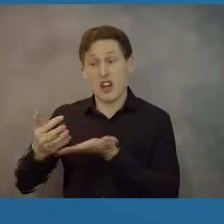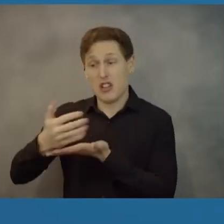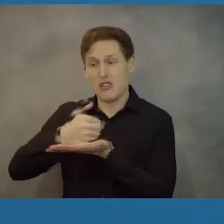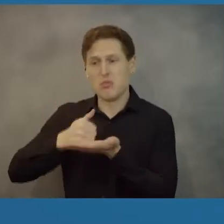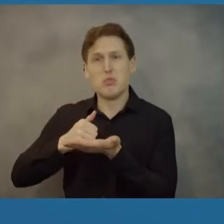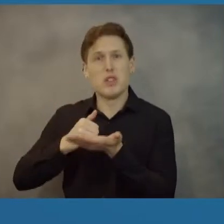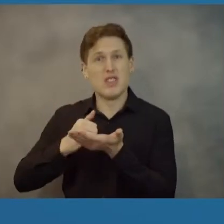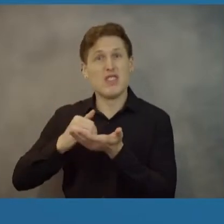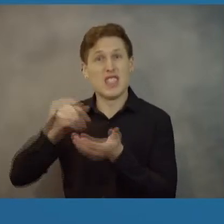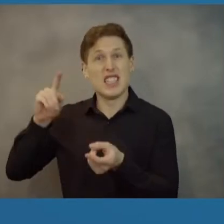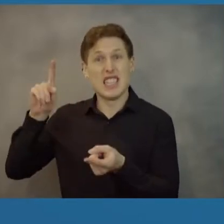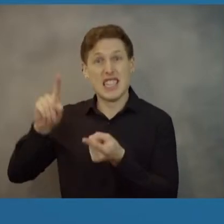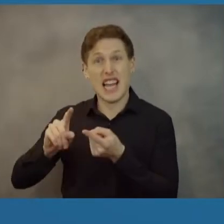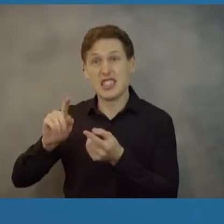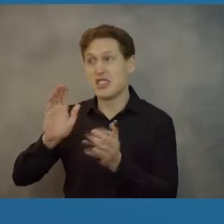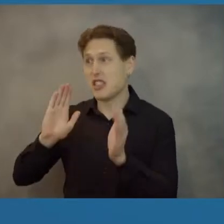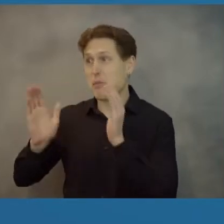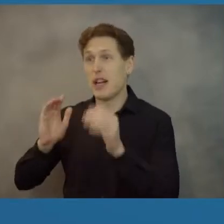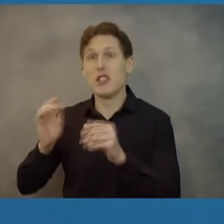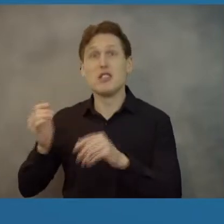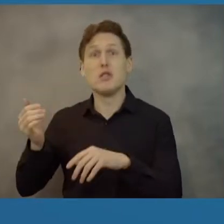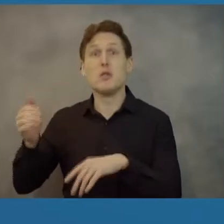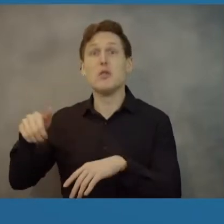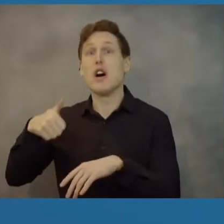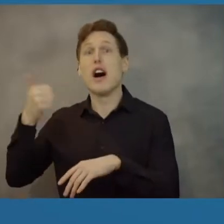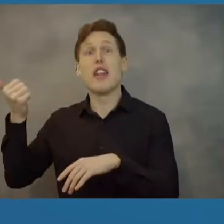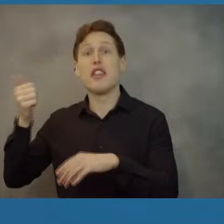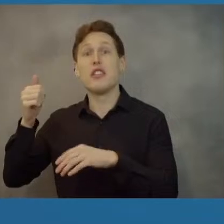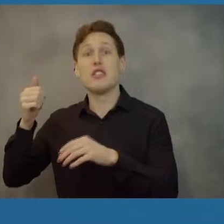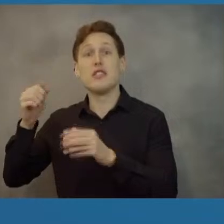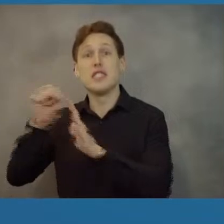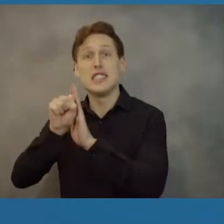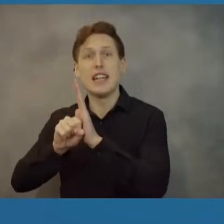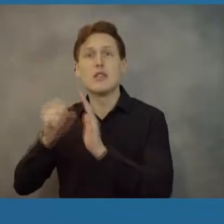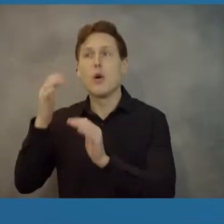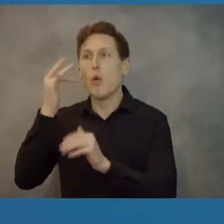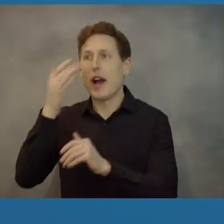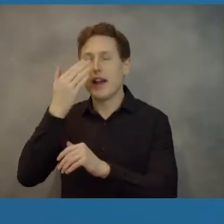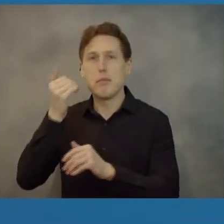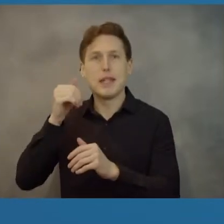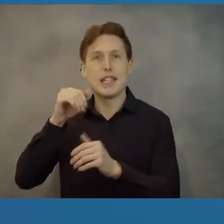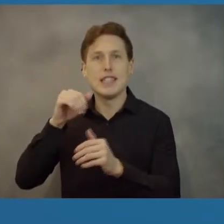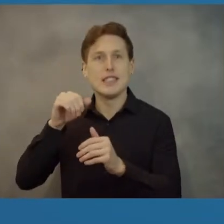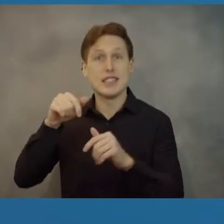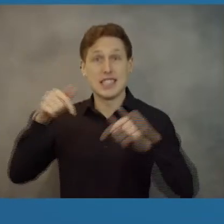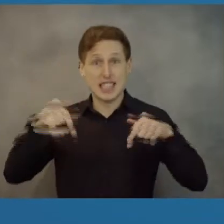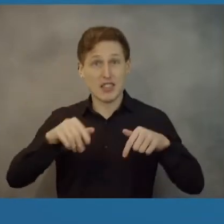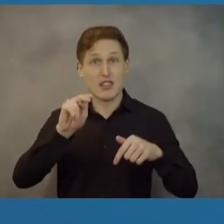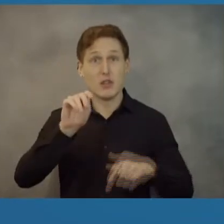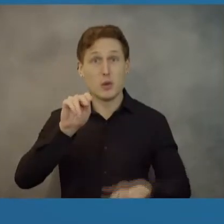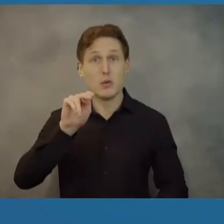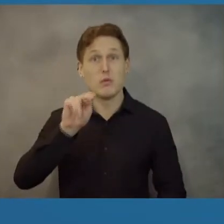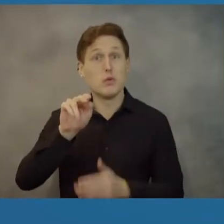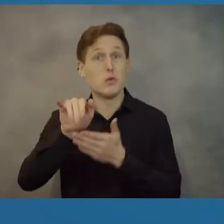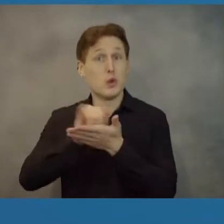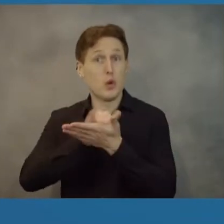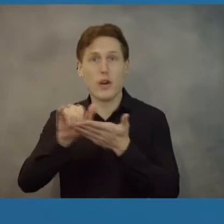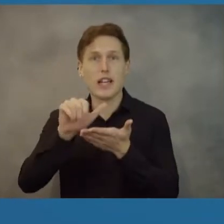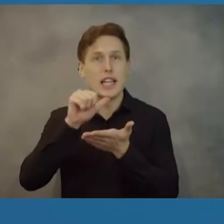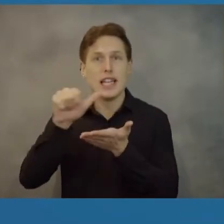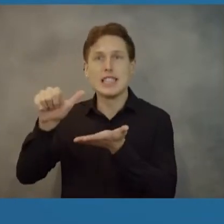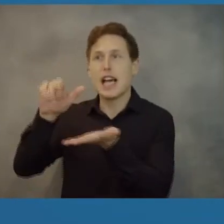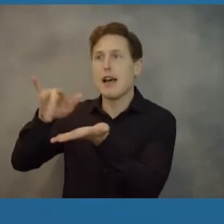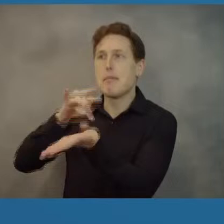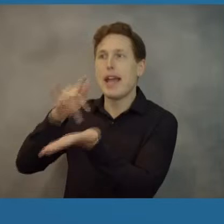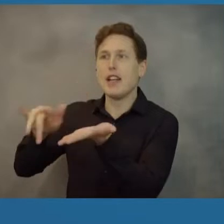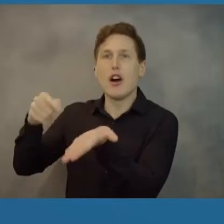states in the country, has not paid off its COVID unemployment debt to the feds. Is this budget going to pay off that debt? And